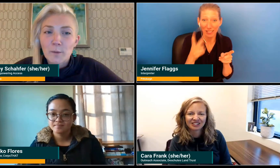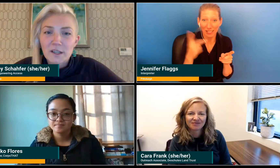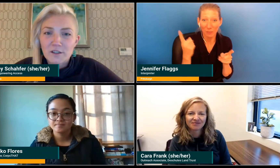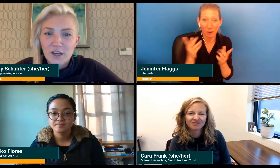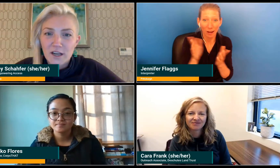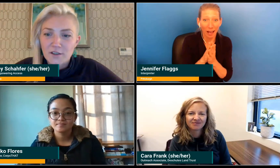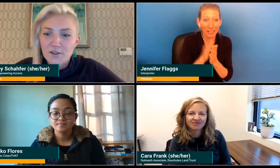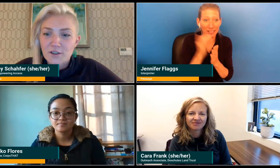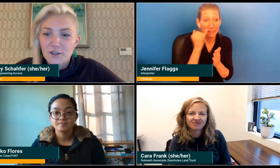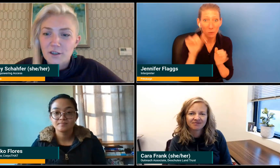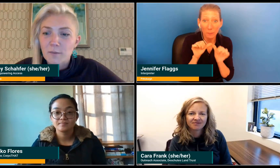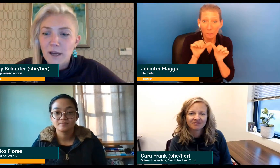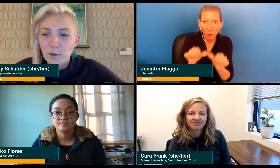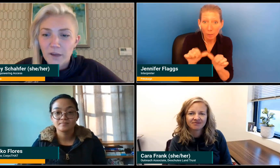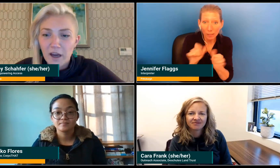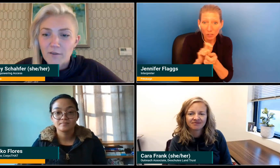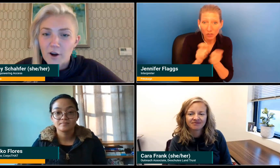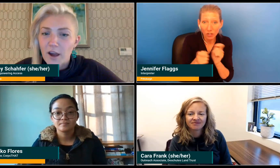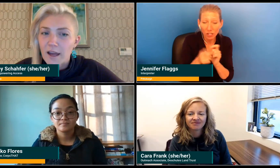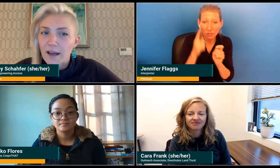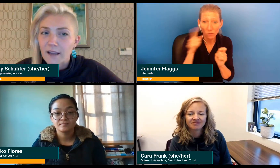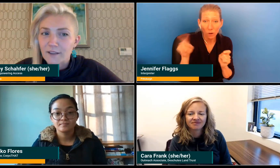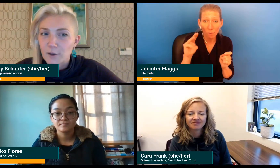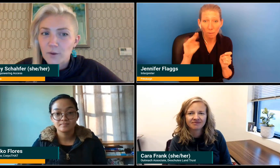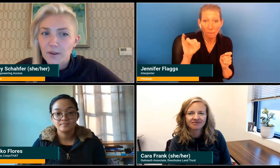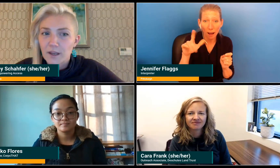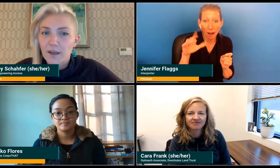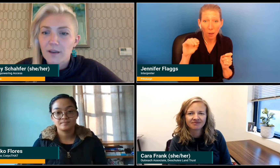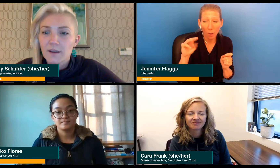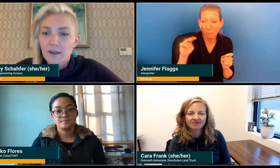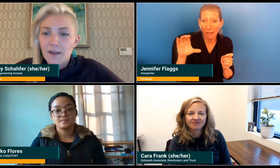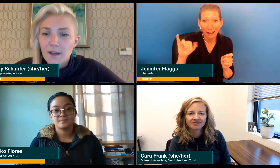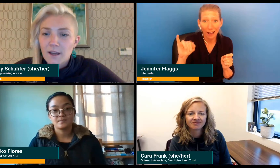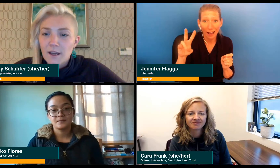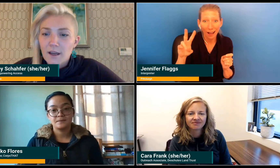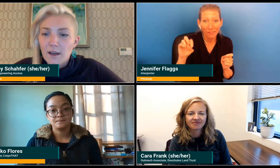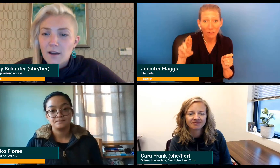a permanent change to Milo MacGyver, and I don't think